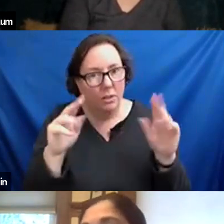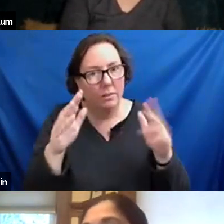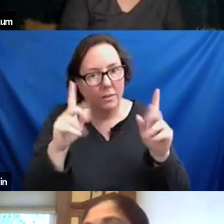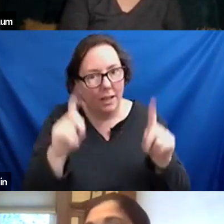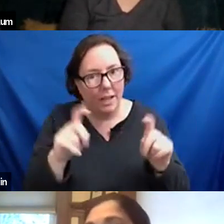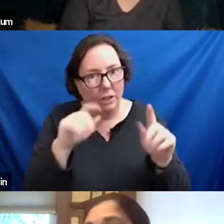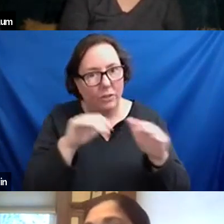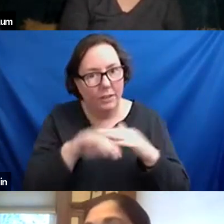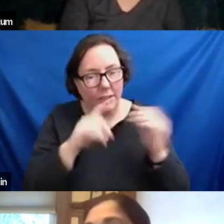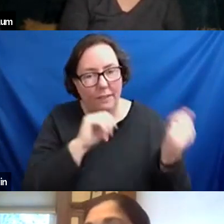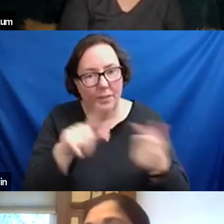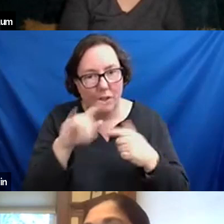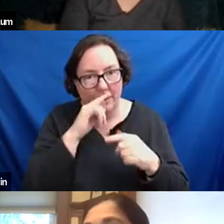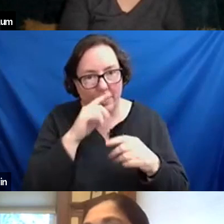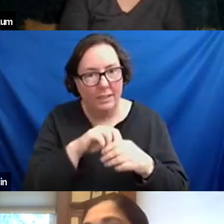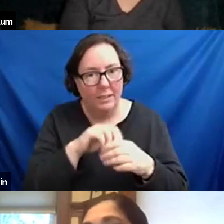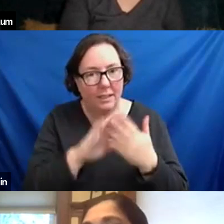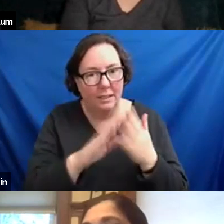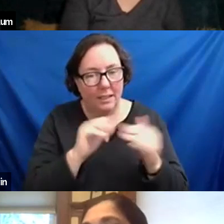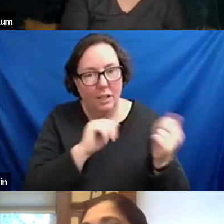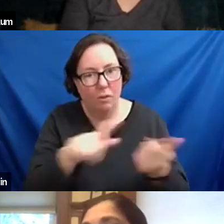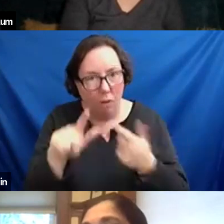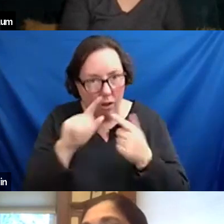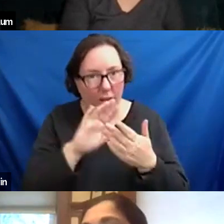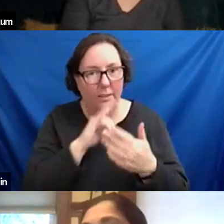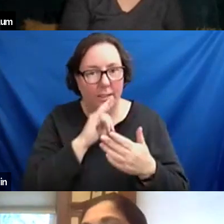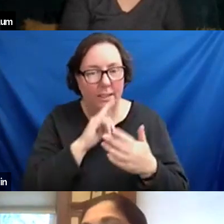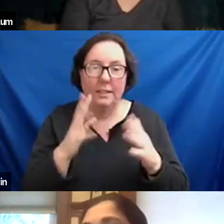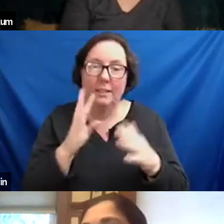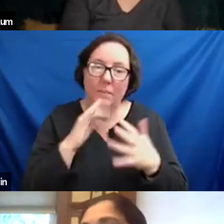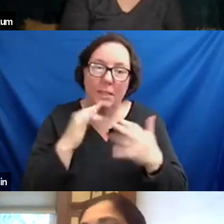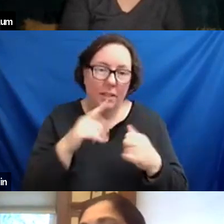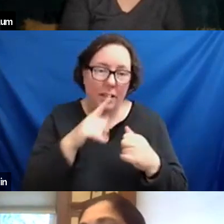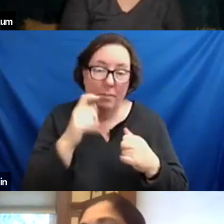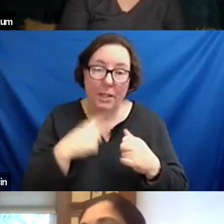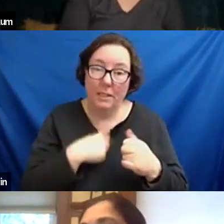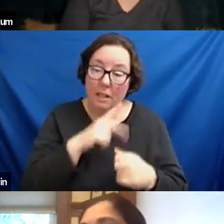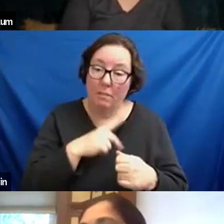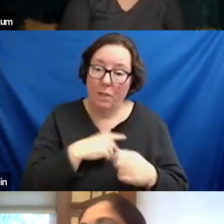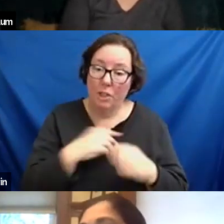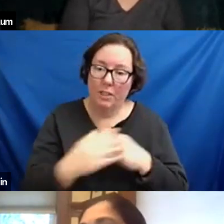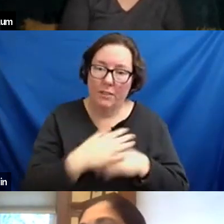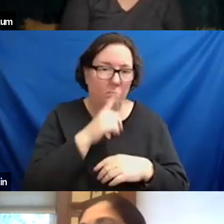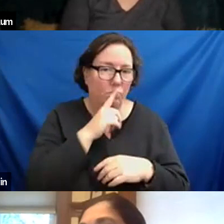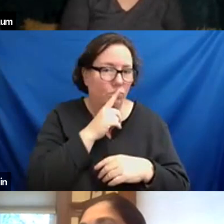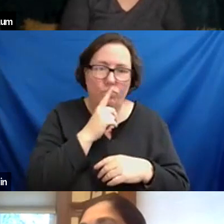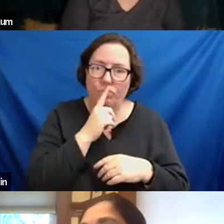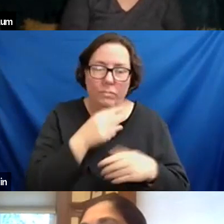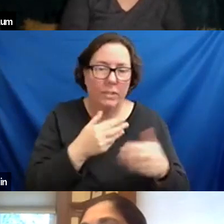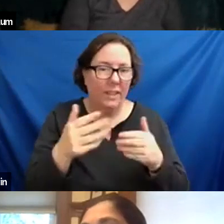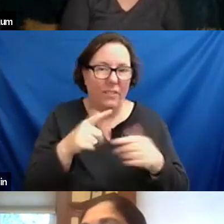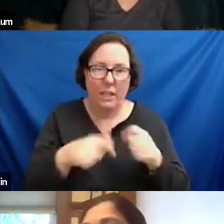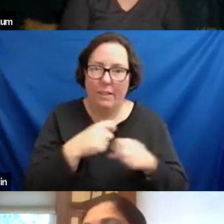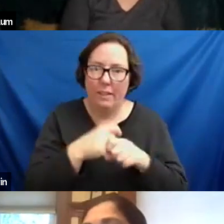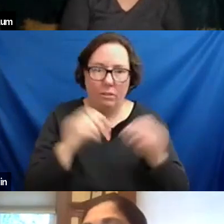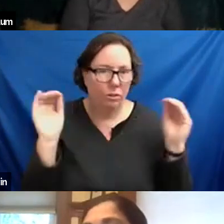all kids in this city, all kids. I speak today not because I have been personally affected by the invitations for this upcoming